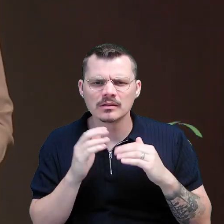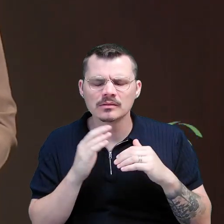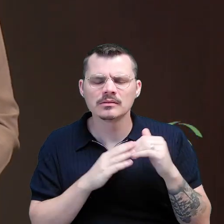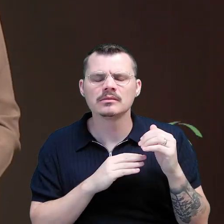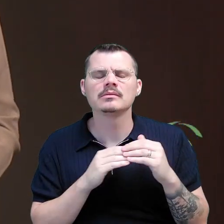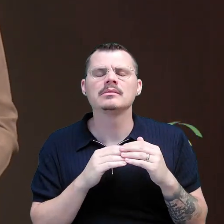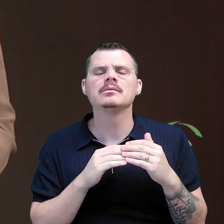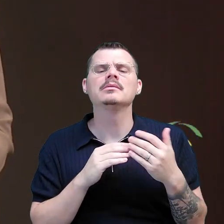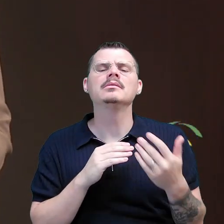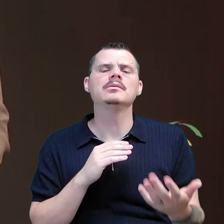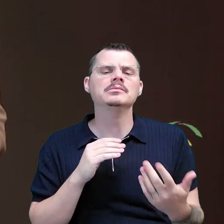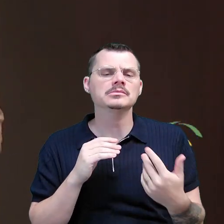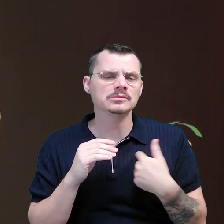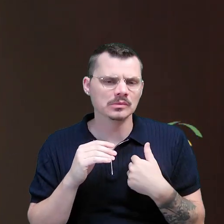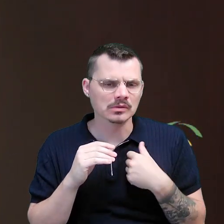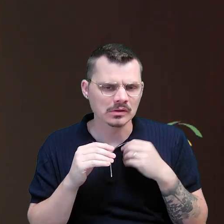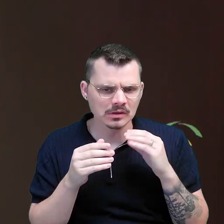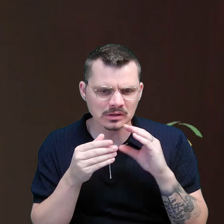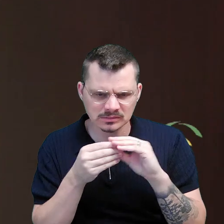So I said,